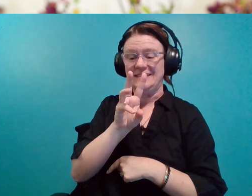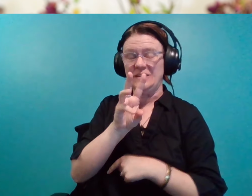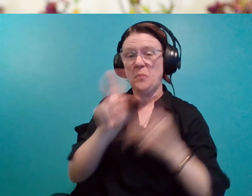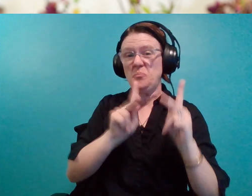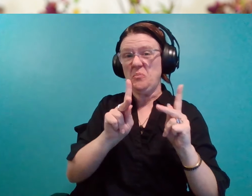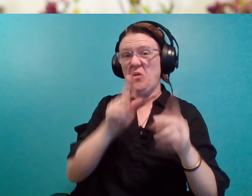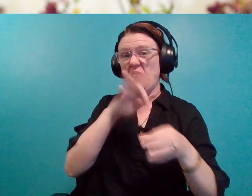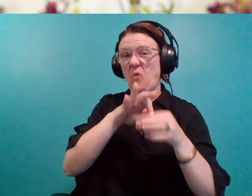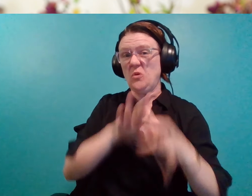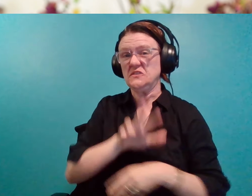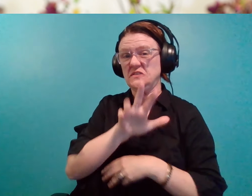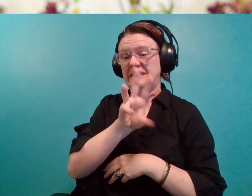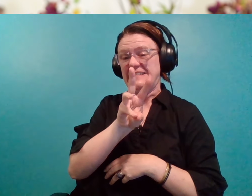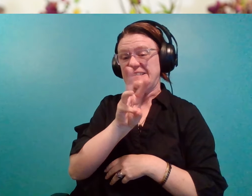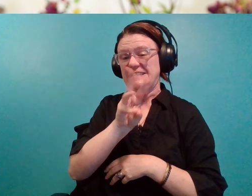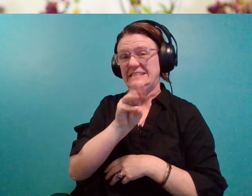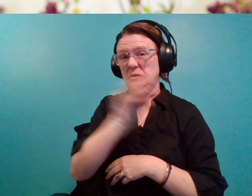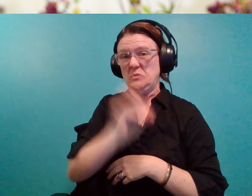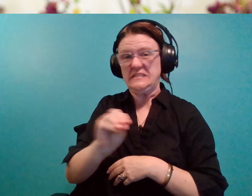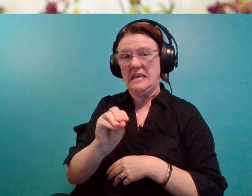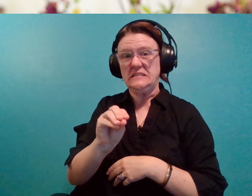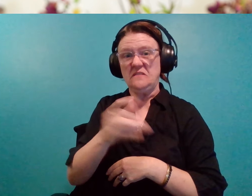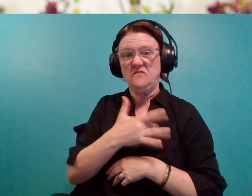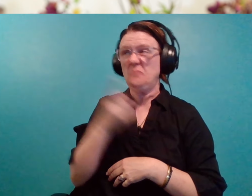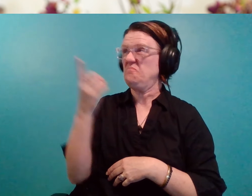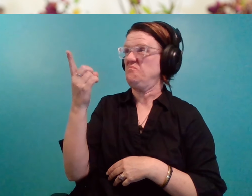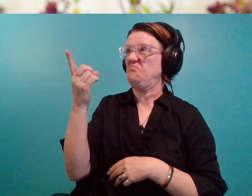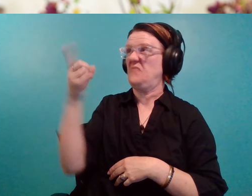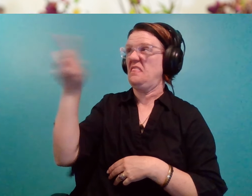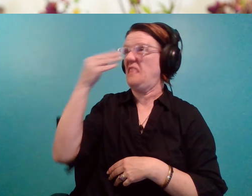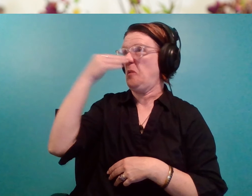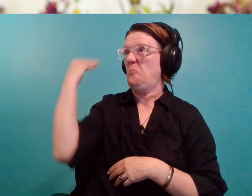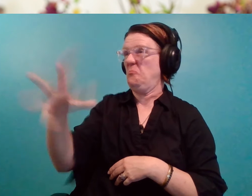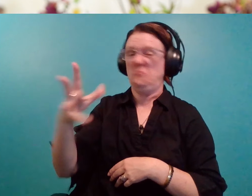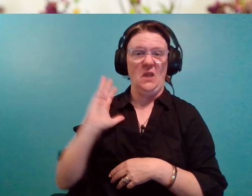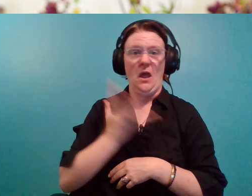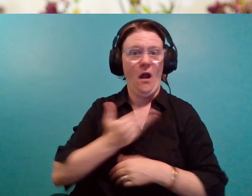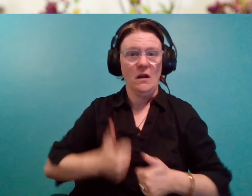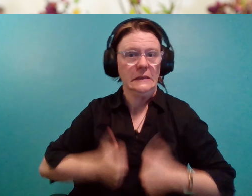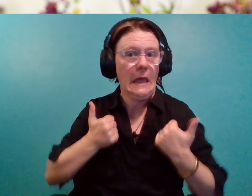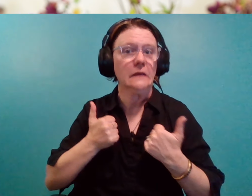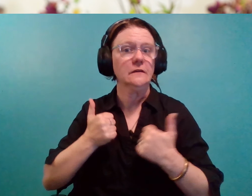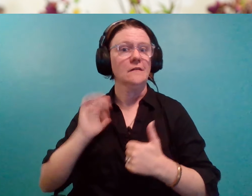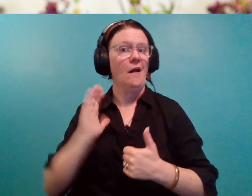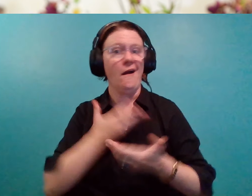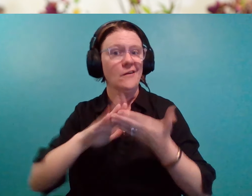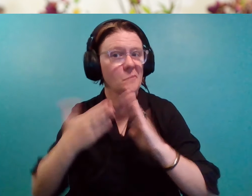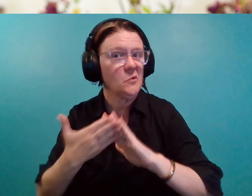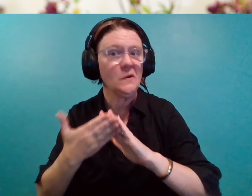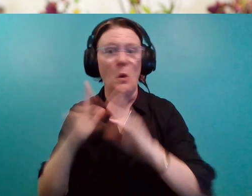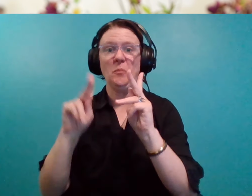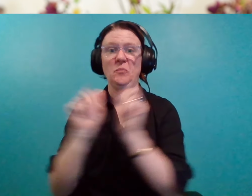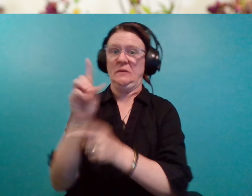likely voters feel that public officials and politicians don't really care about what we go through in our